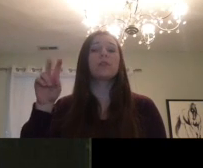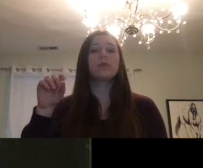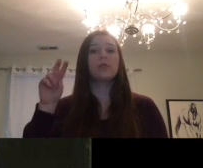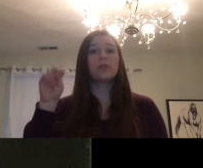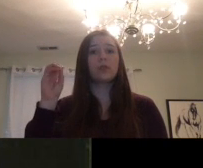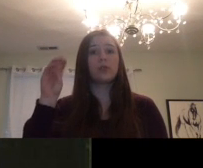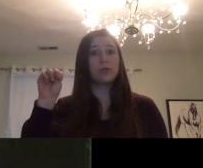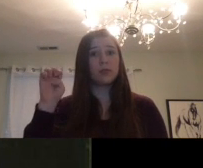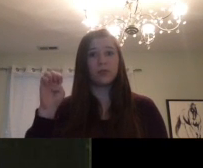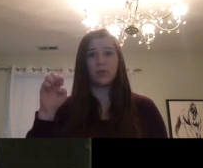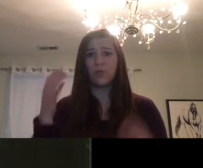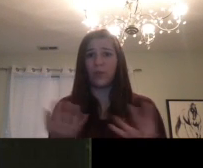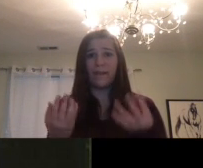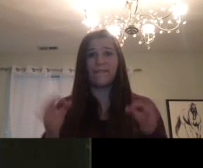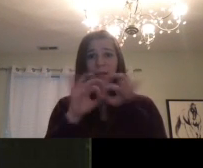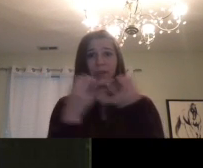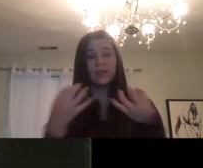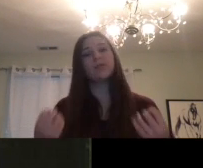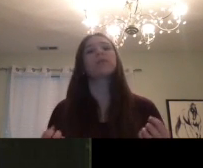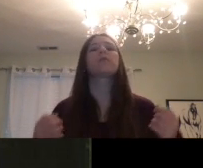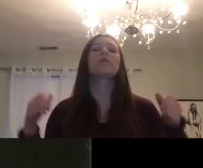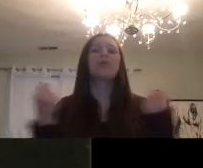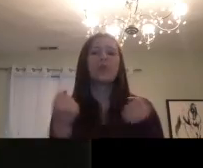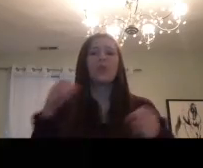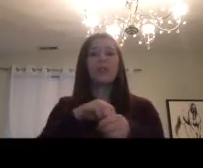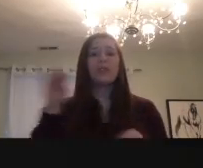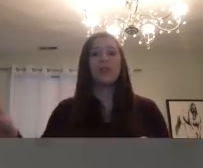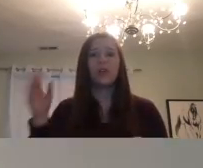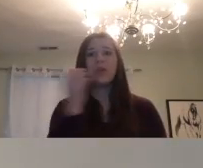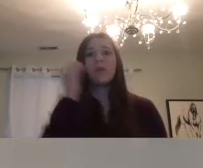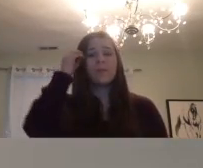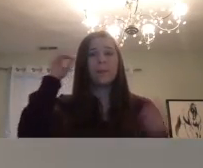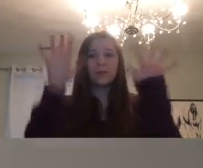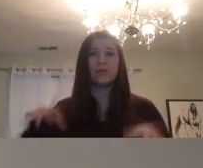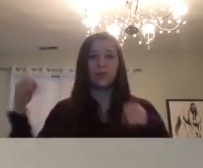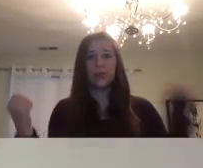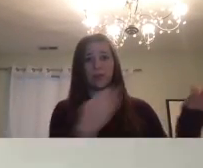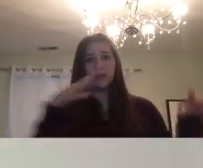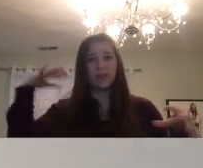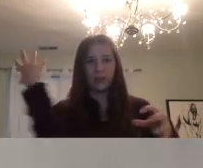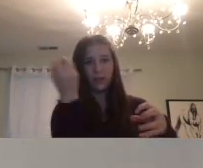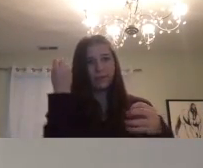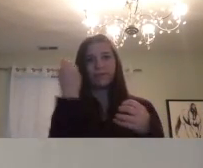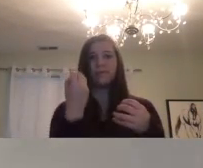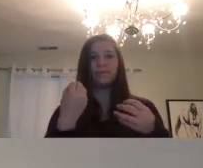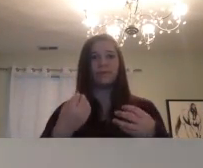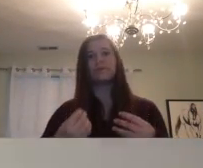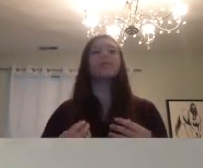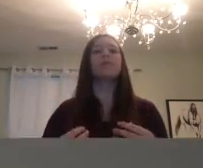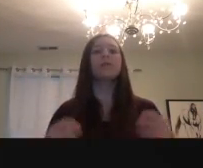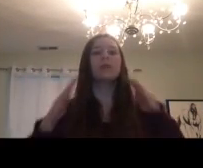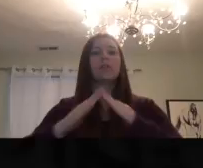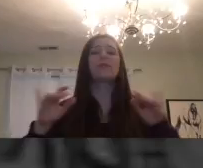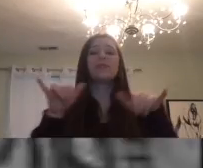It is February 2nd, and the Alaskan town of Nome holds its breath. Families shiver in their homes. There's a blizzard